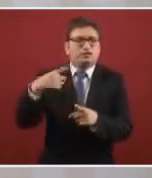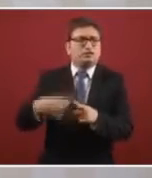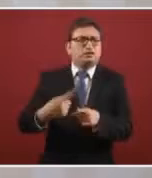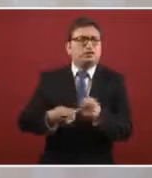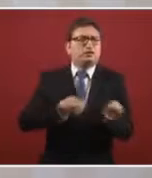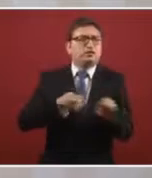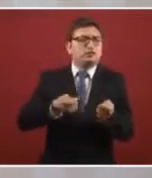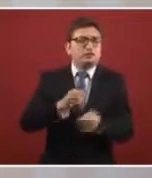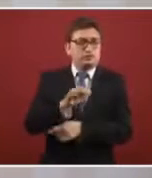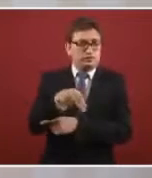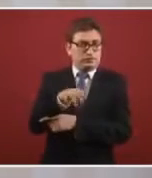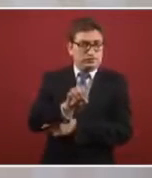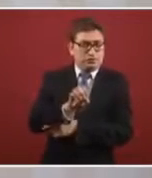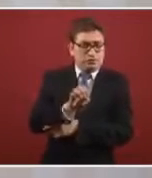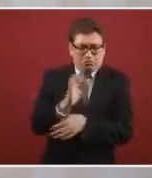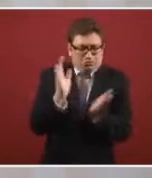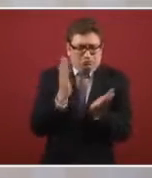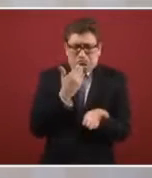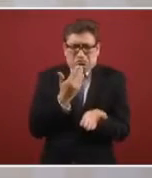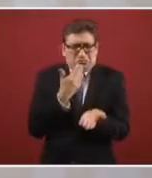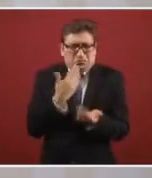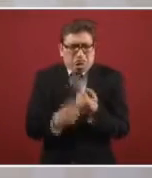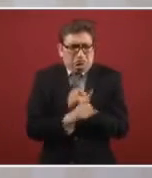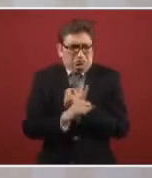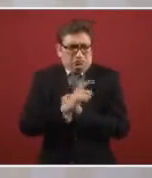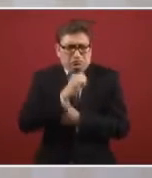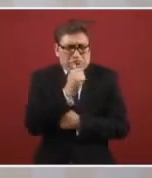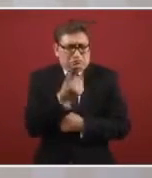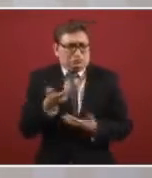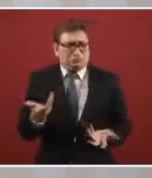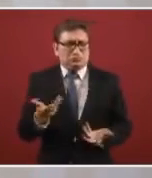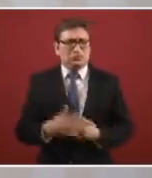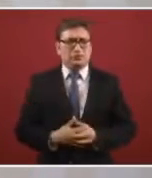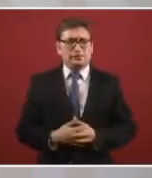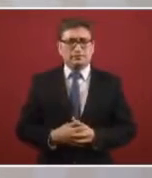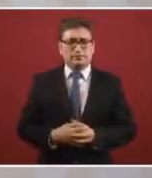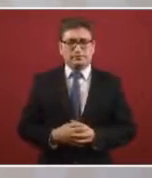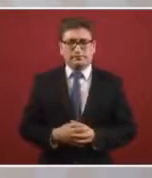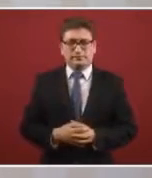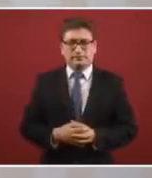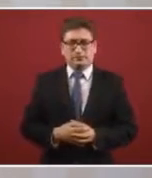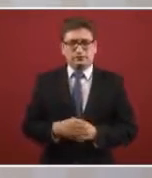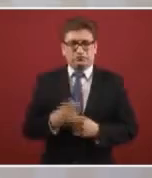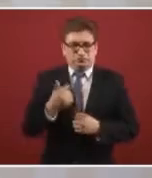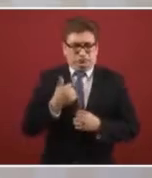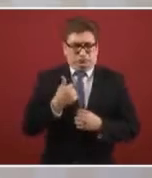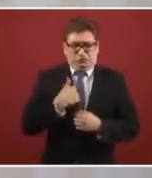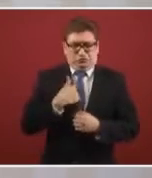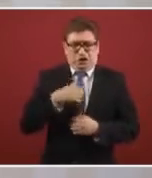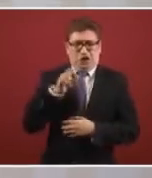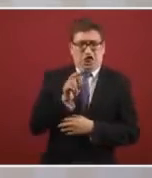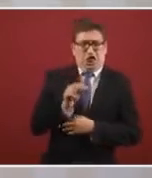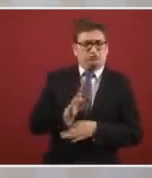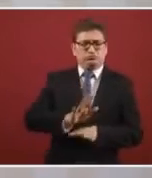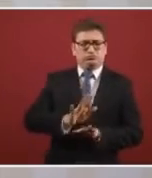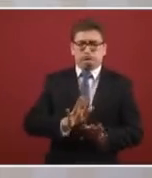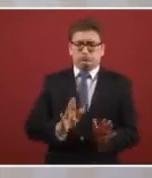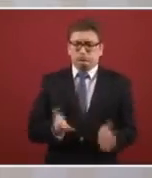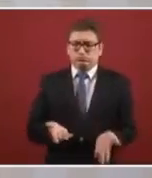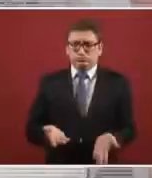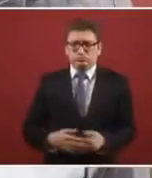organice el that is INE, being organized no by hay INE, problema. there's no problem. Eso yo no me opongo. I don't oppose myself to